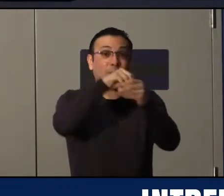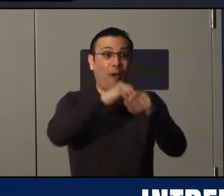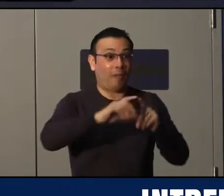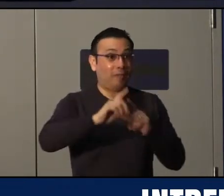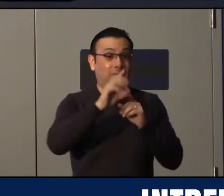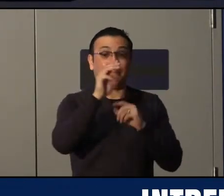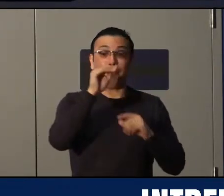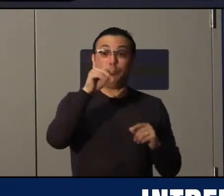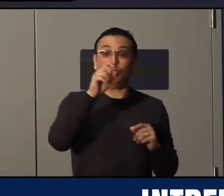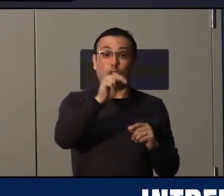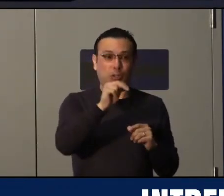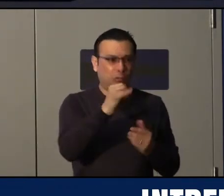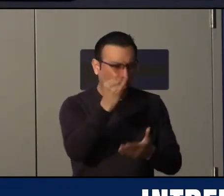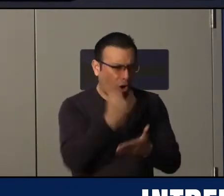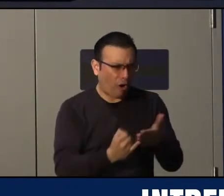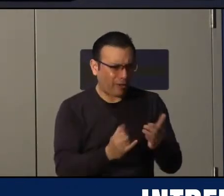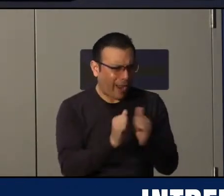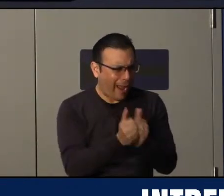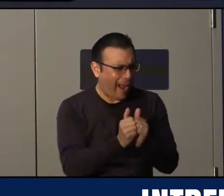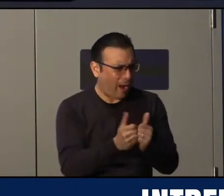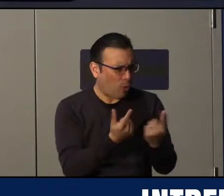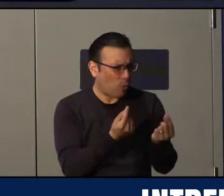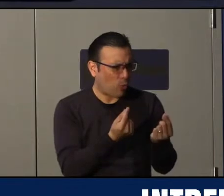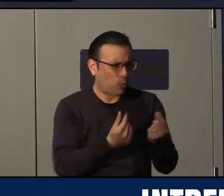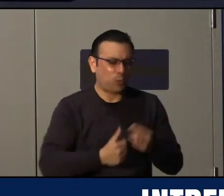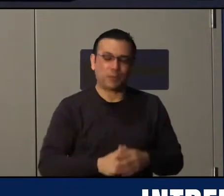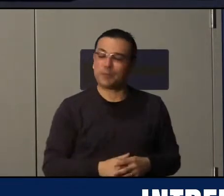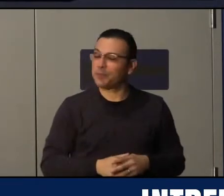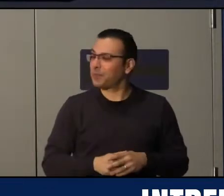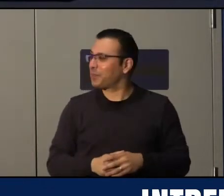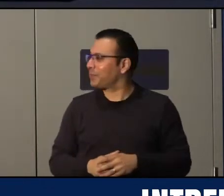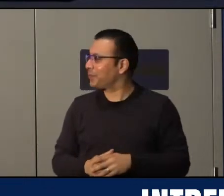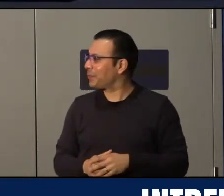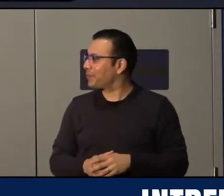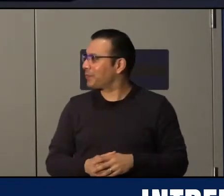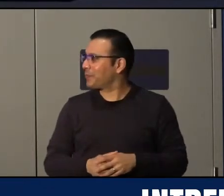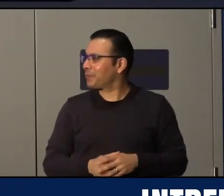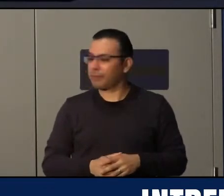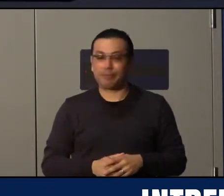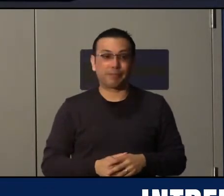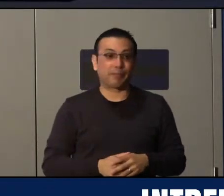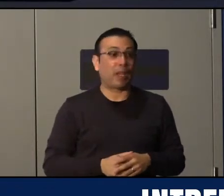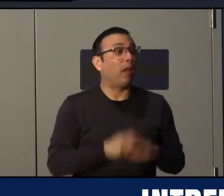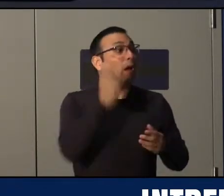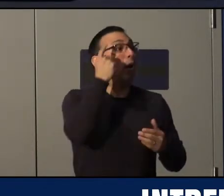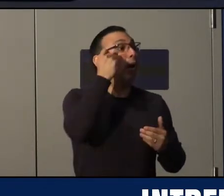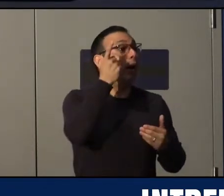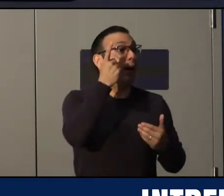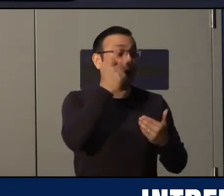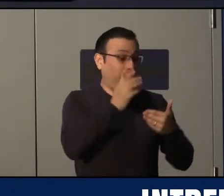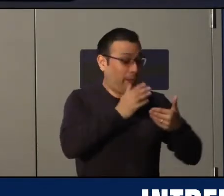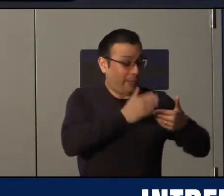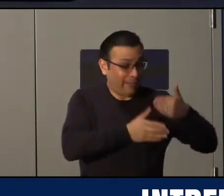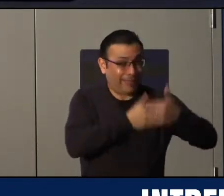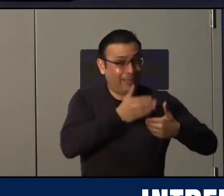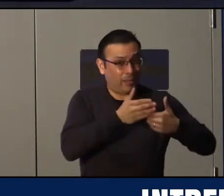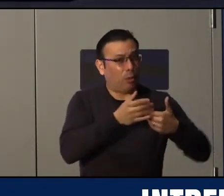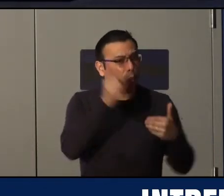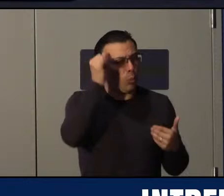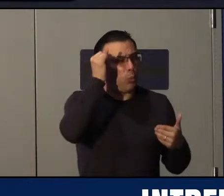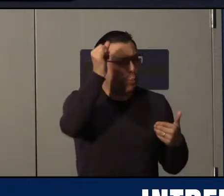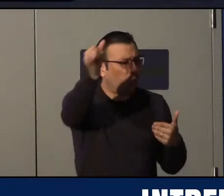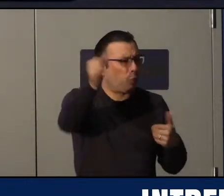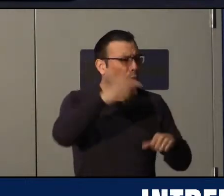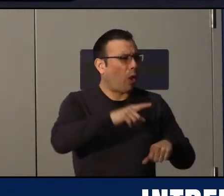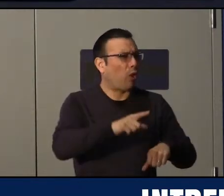fly. Well, I think the journey was a long one. I think no matter who we are with respect to getting to space, it